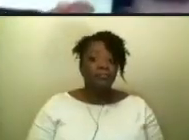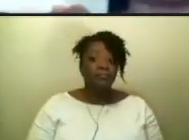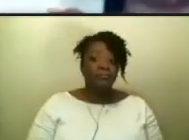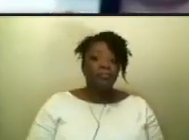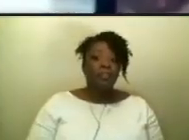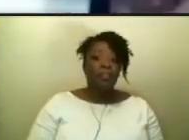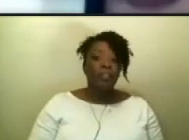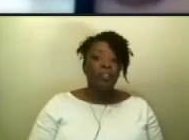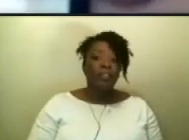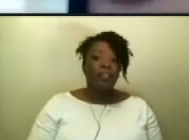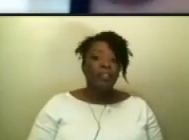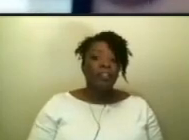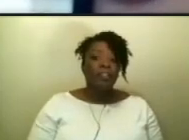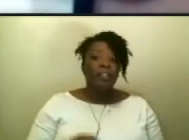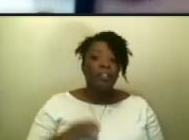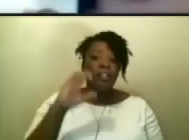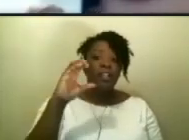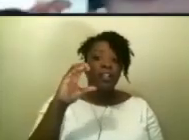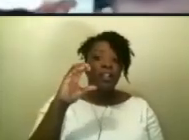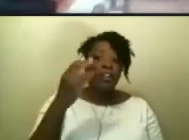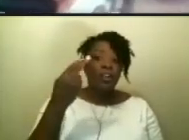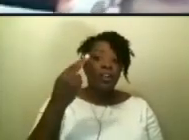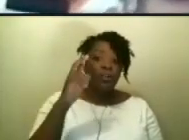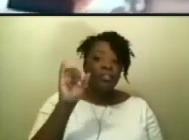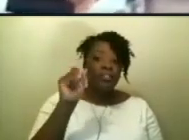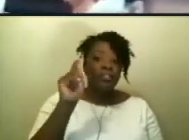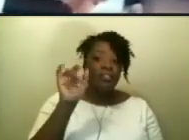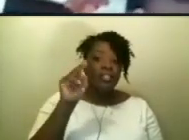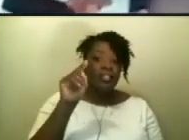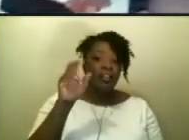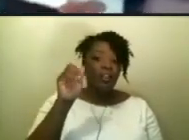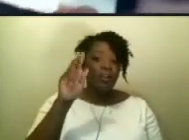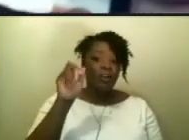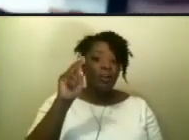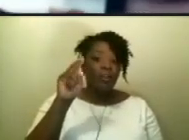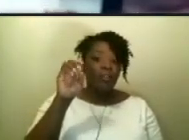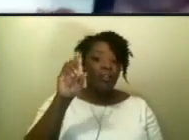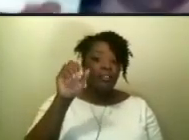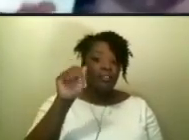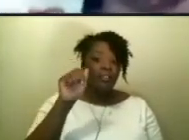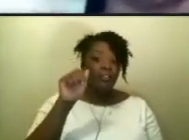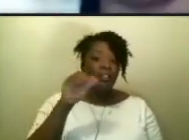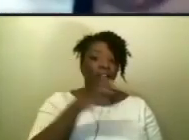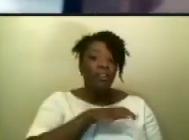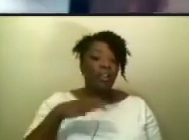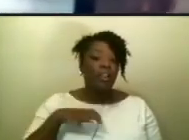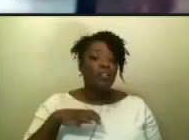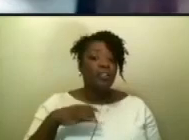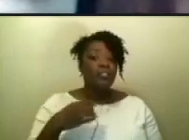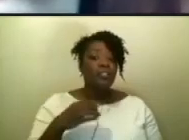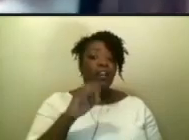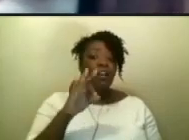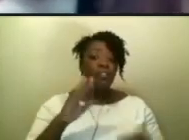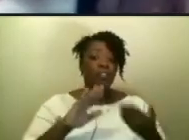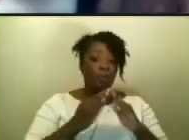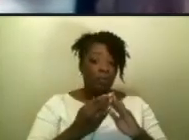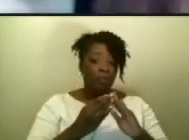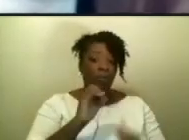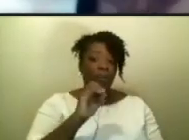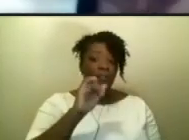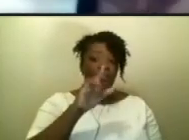Martinez from Detroit Hispanic Development Corporation, Diana Conate, from Policy Director of African Communities